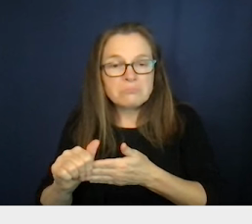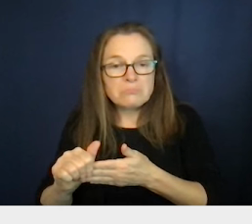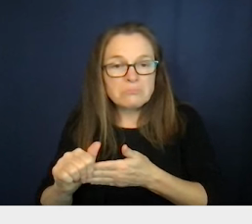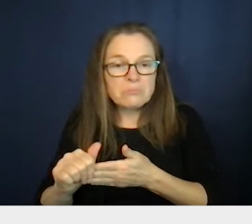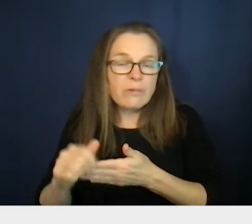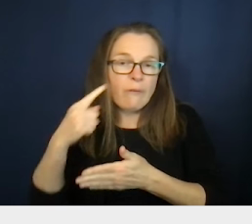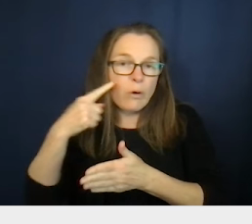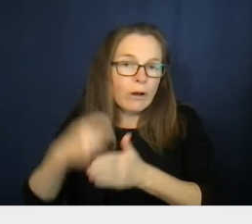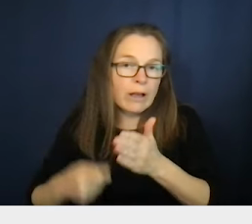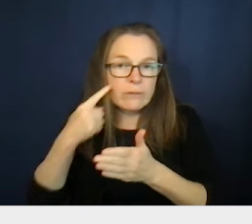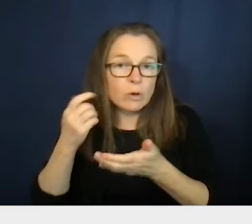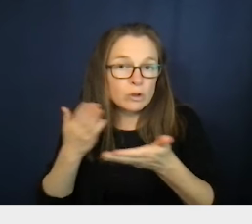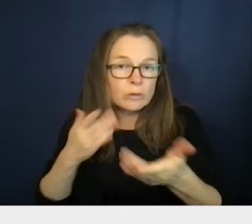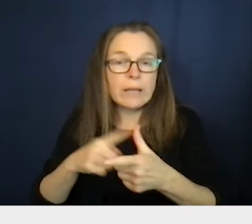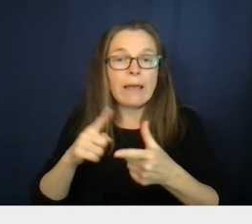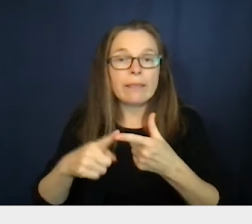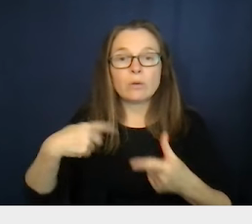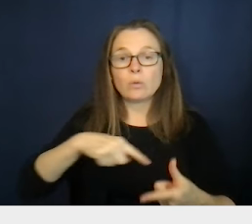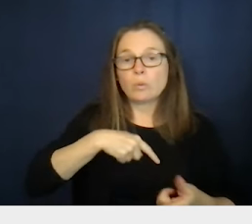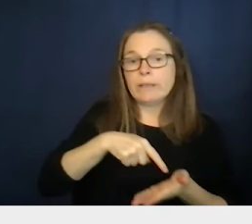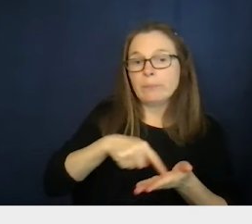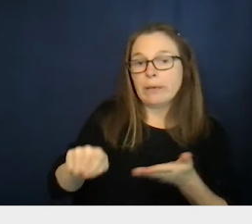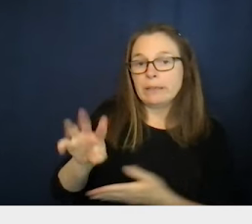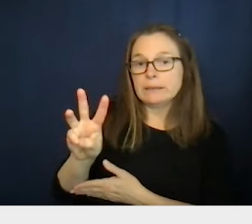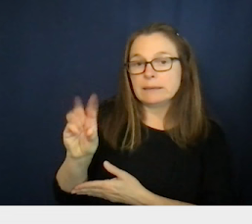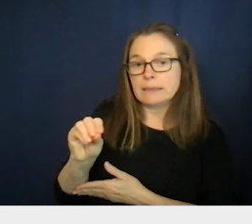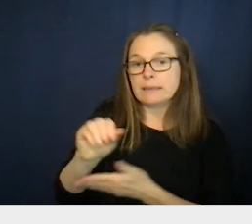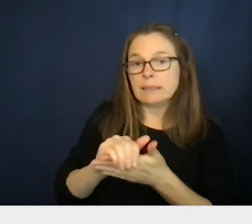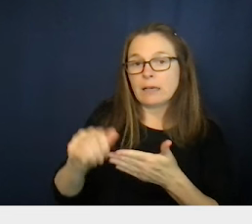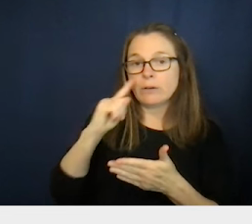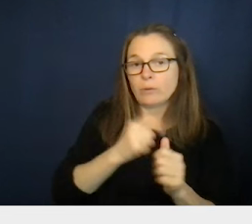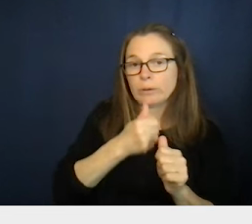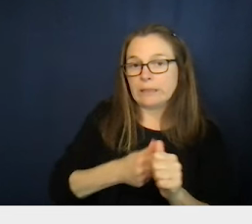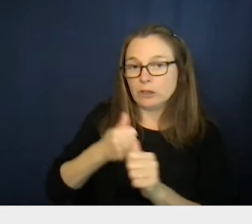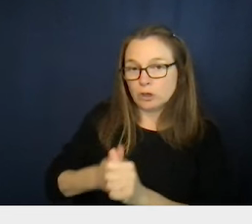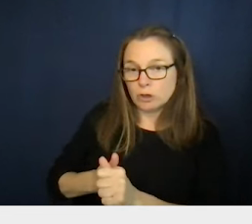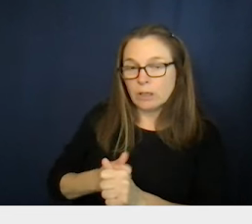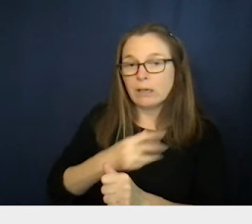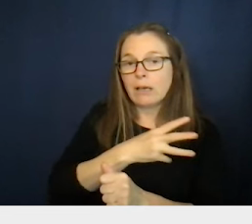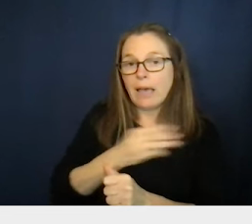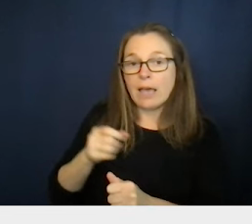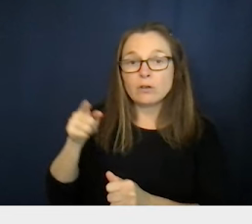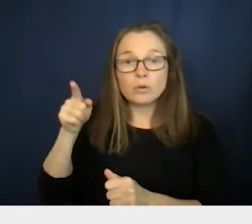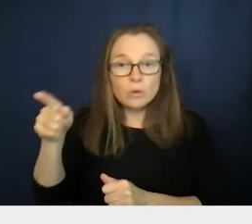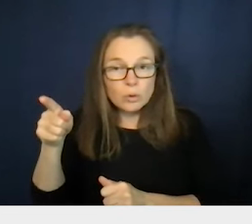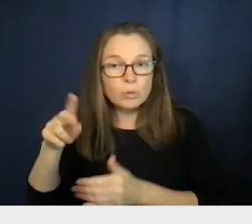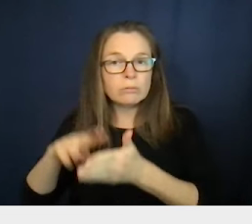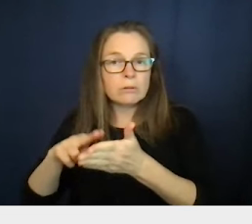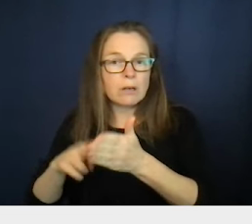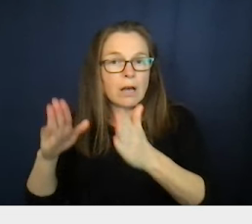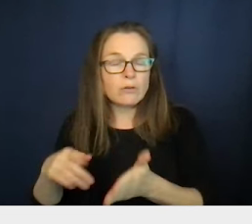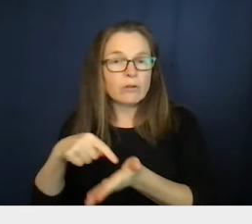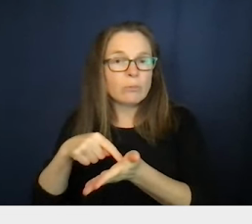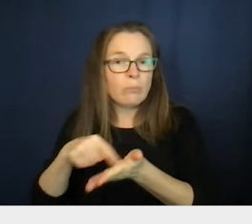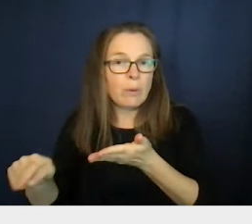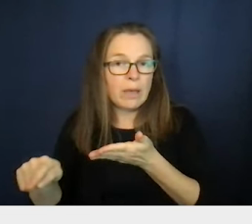So Maltco can pay $60 per unit, and supplier as a contractor